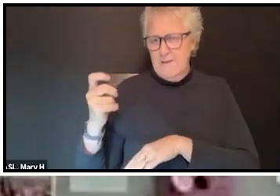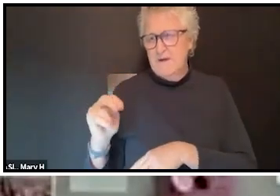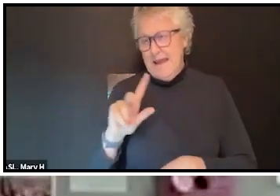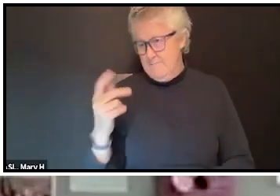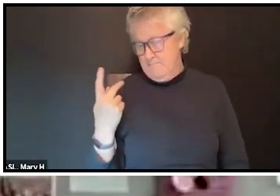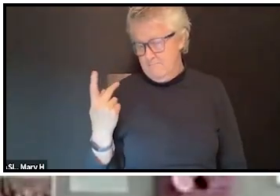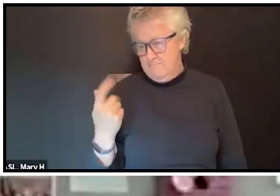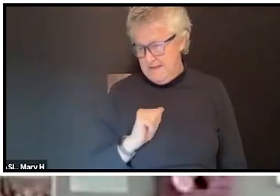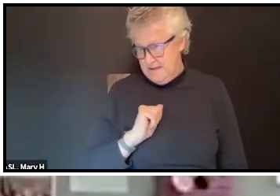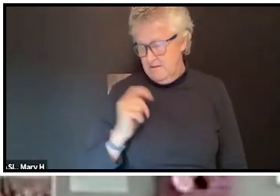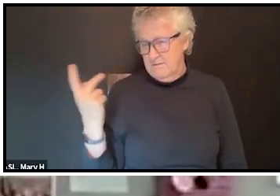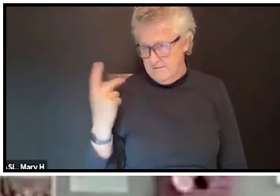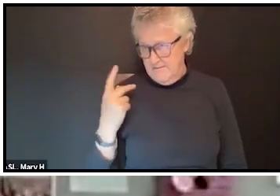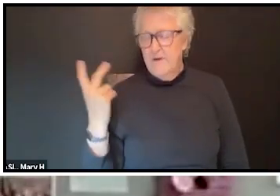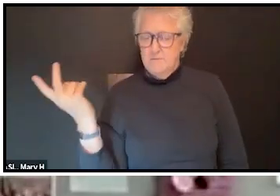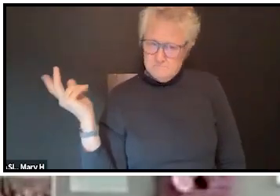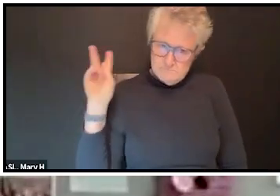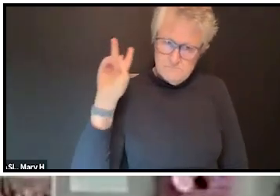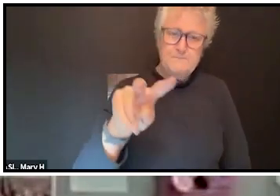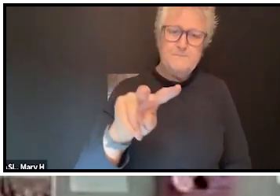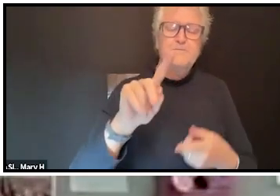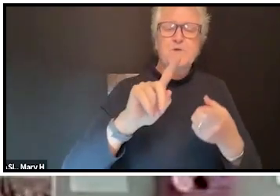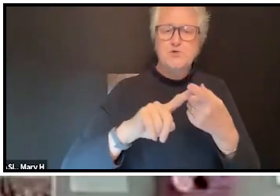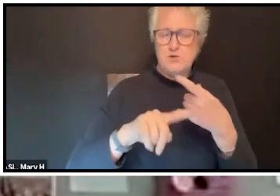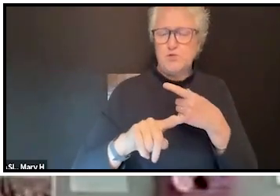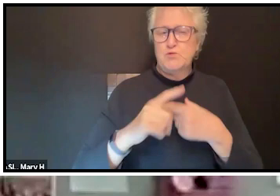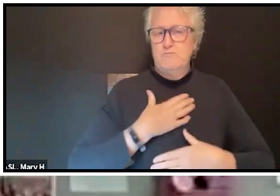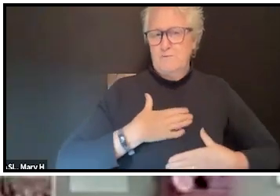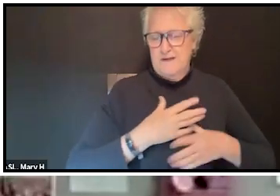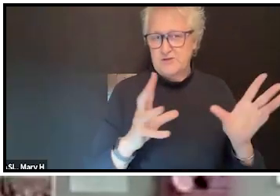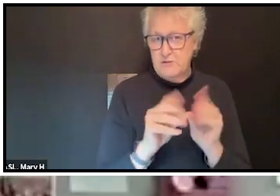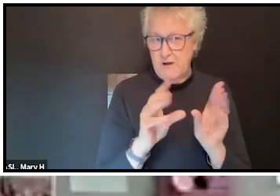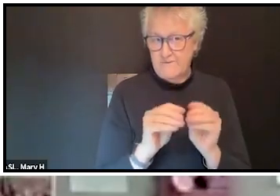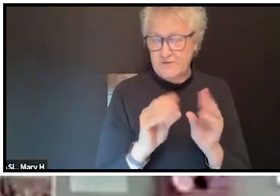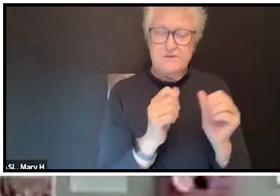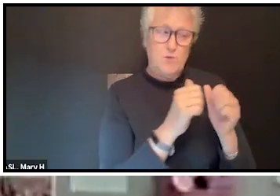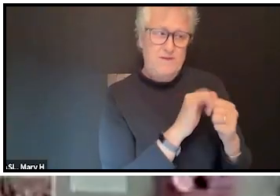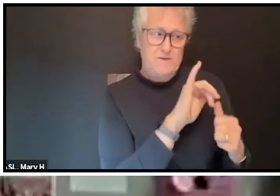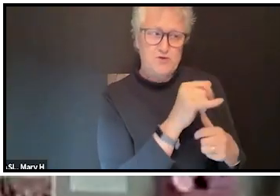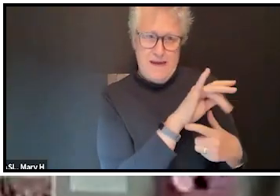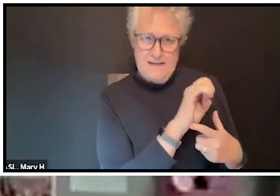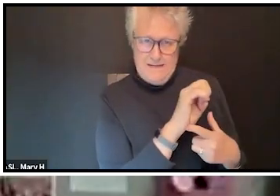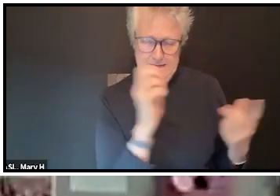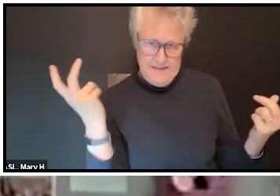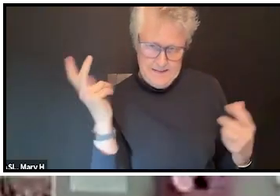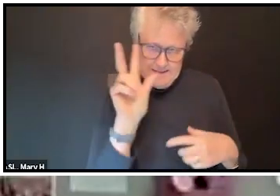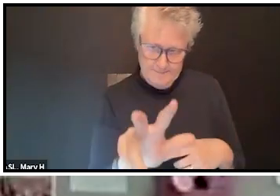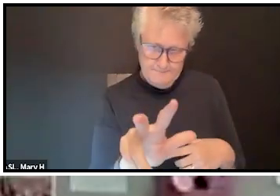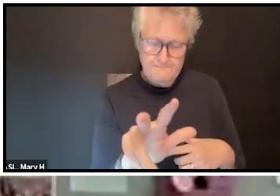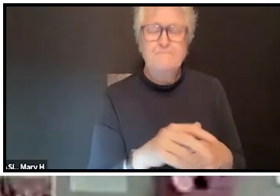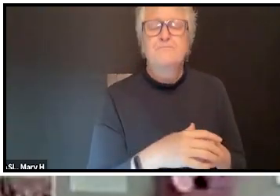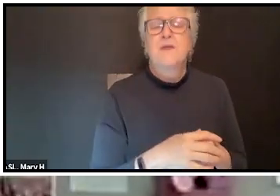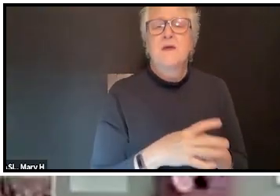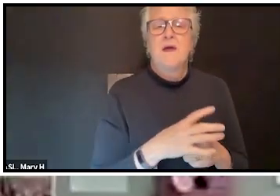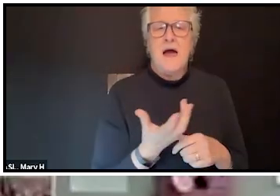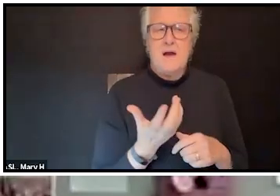the Applied Self-Direction National Conference as well with Jackie and our partner